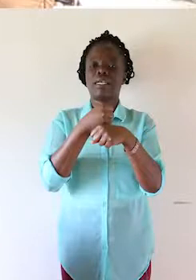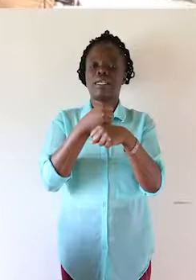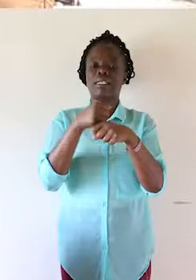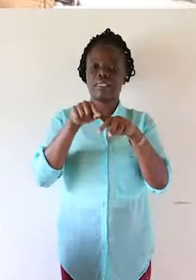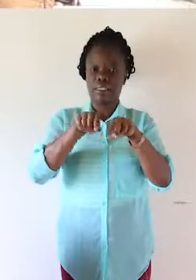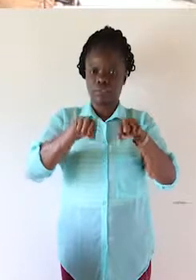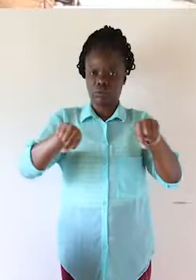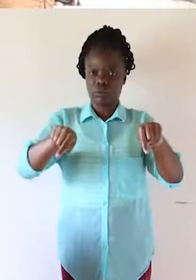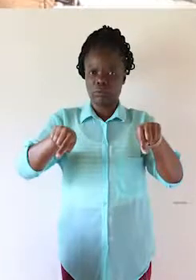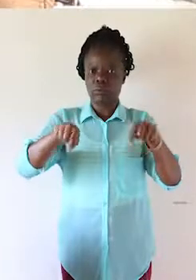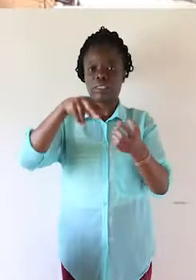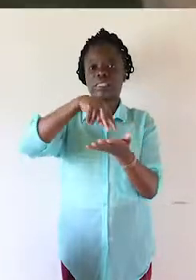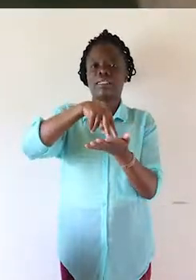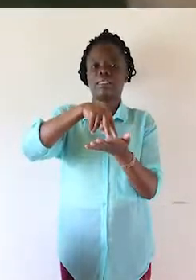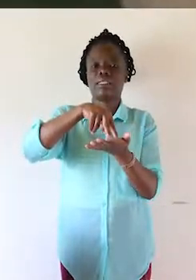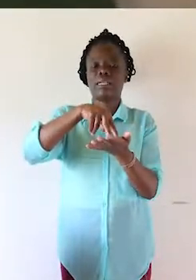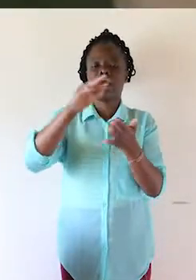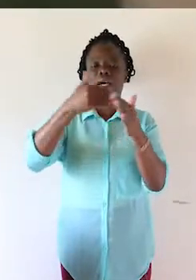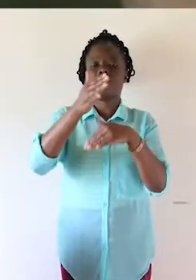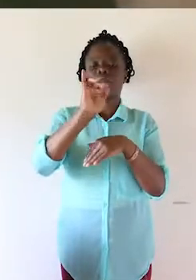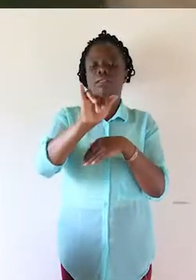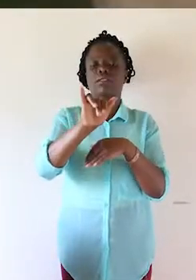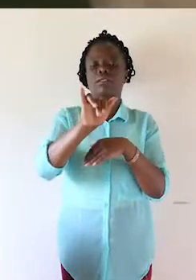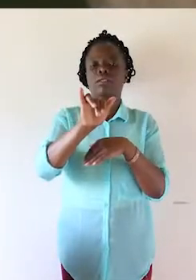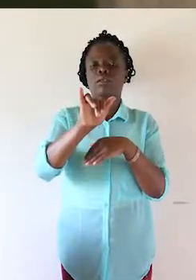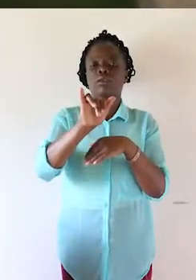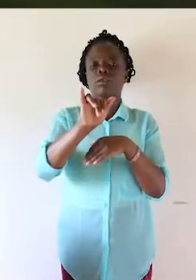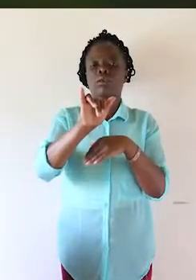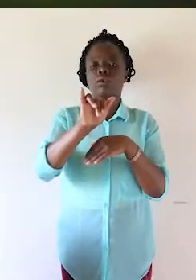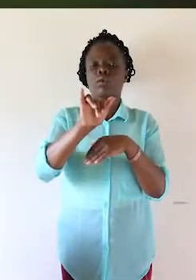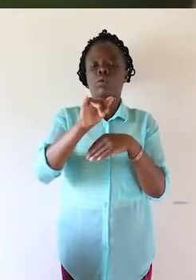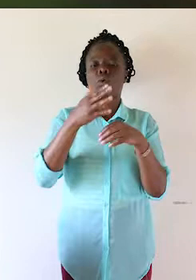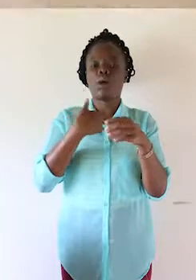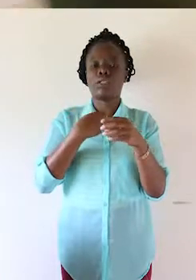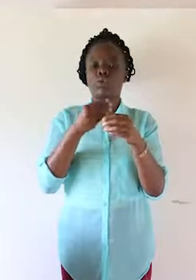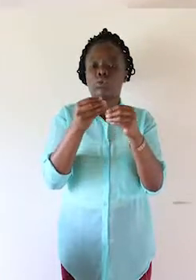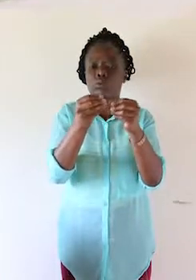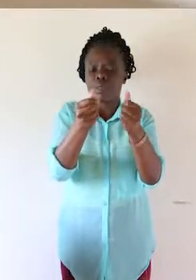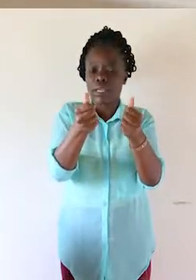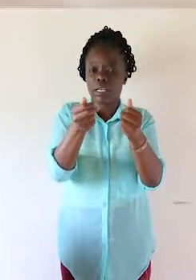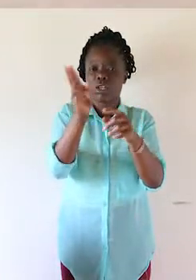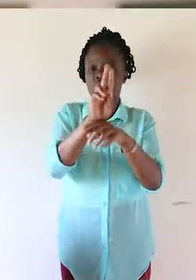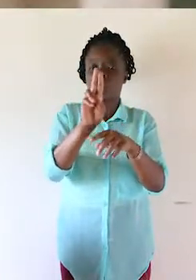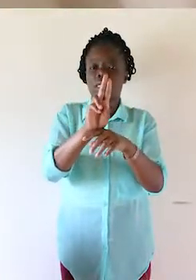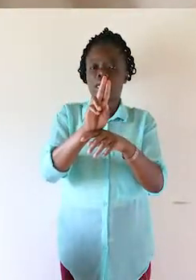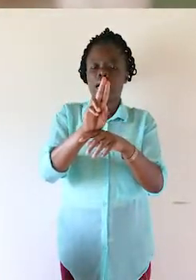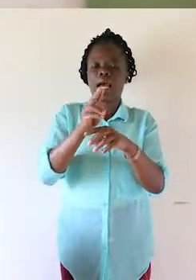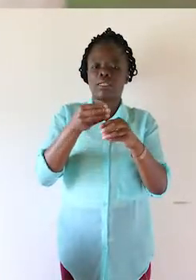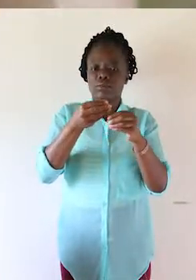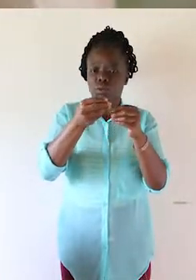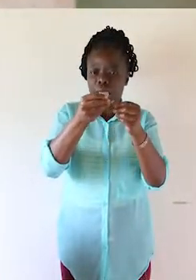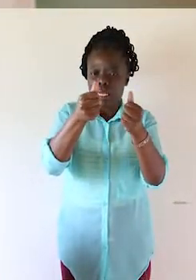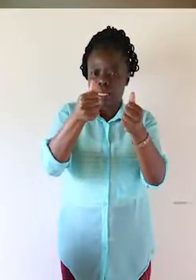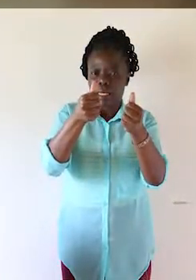of the stool. Now, after this, we now get to plane smoothening using